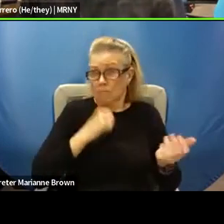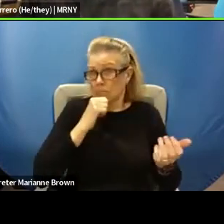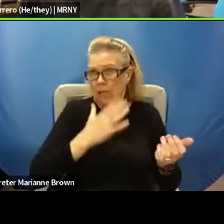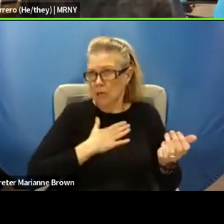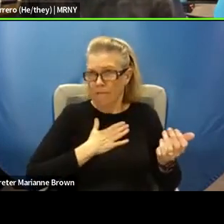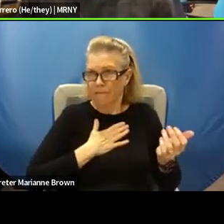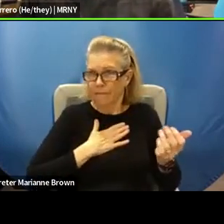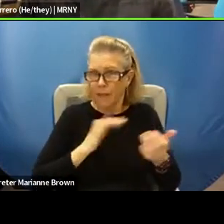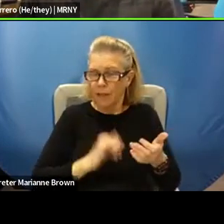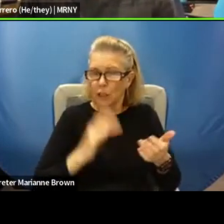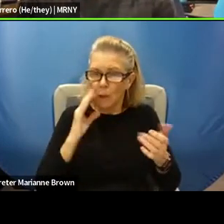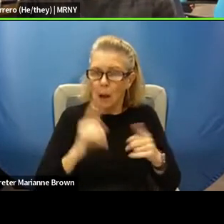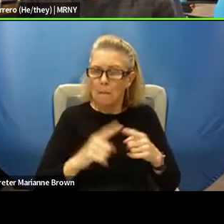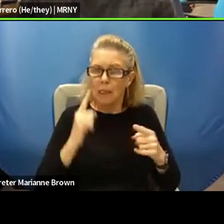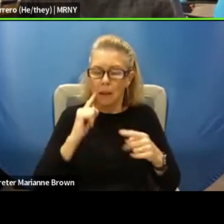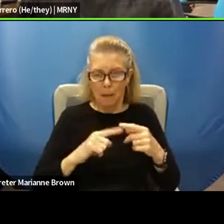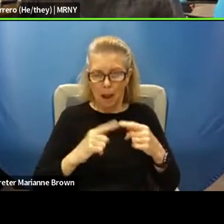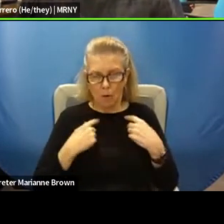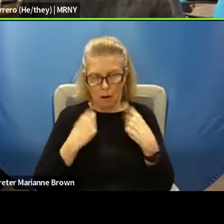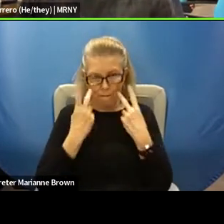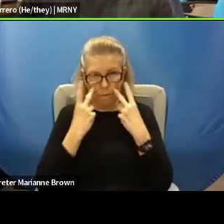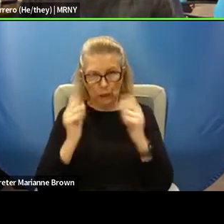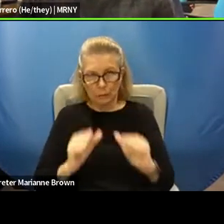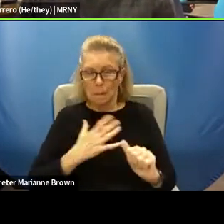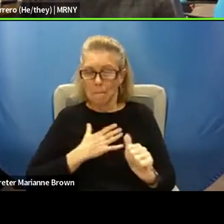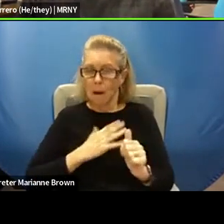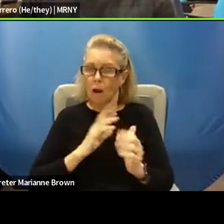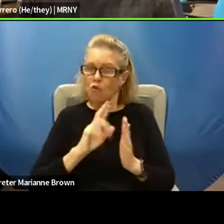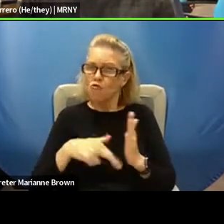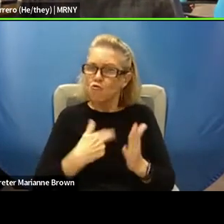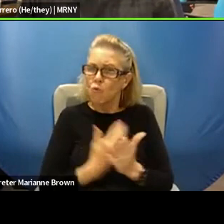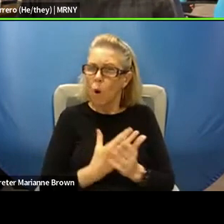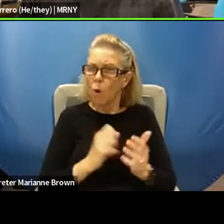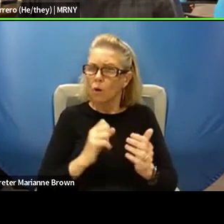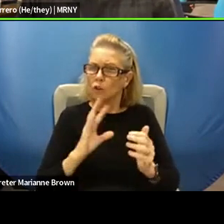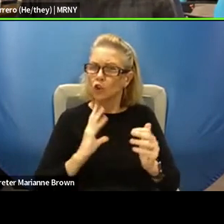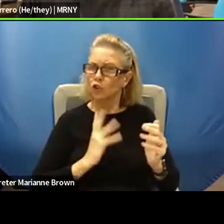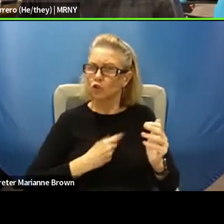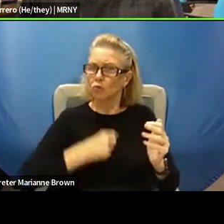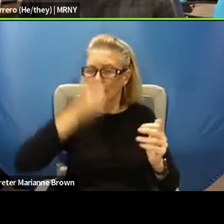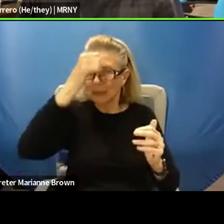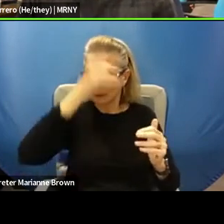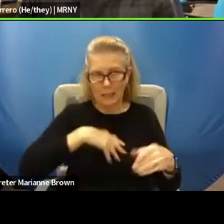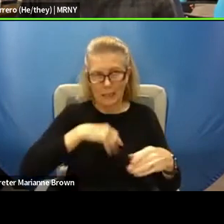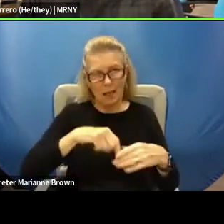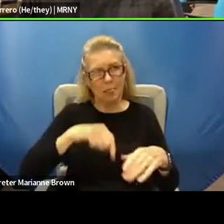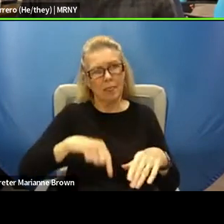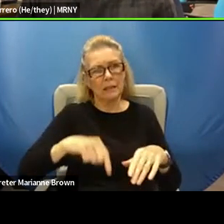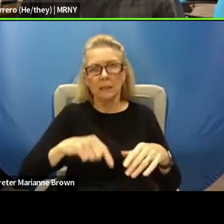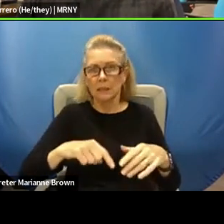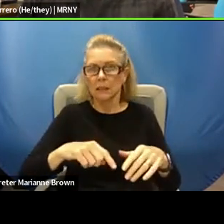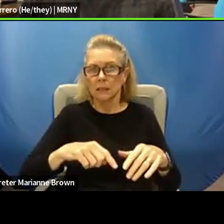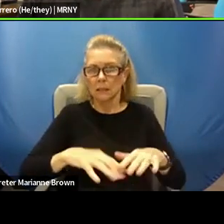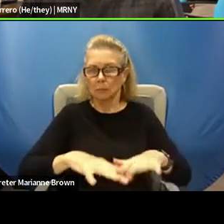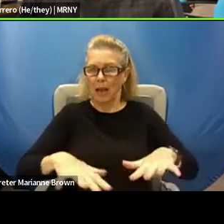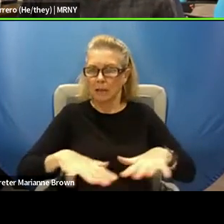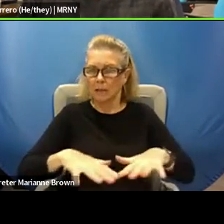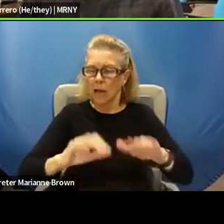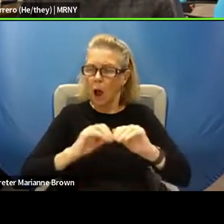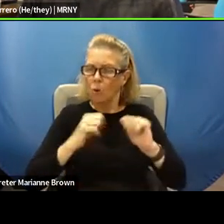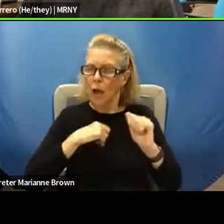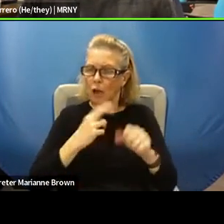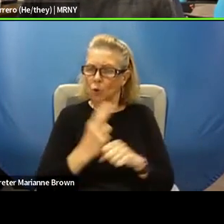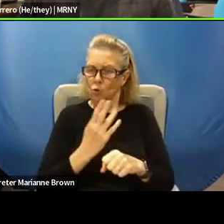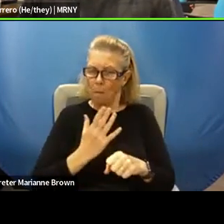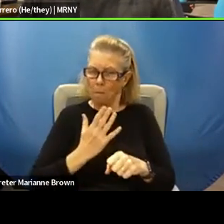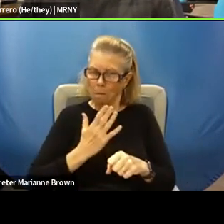When I think about visibility and my role as a trans man in the space, I think about how can I utilize my